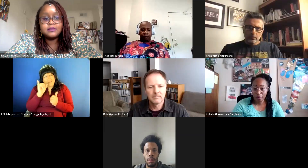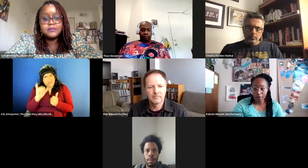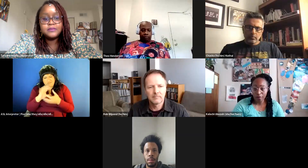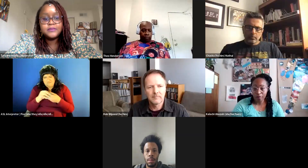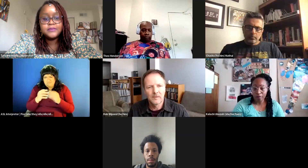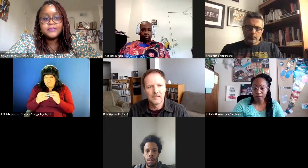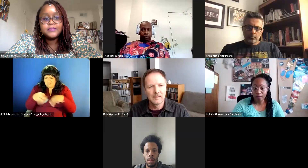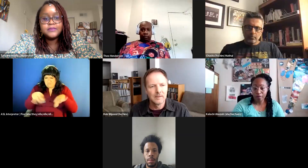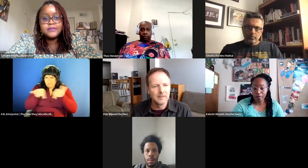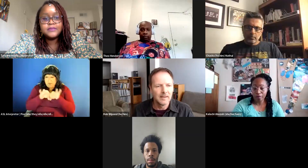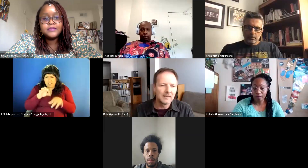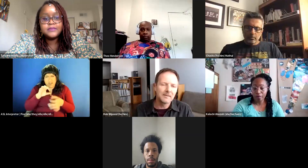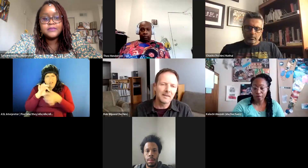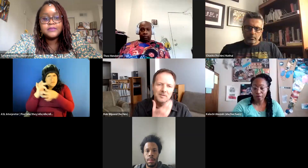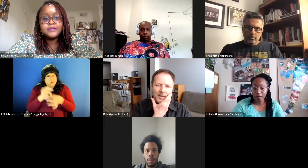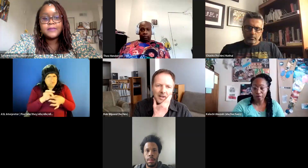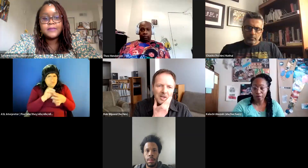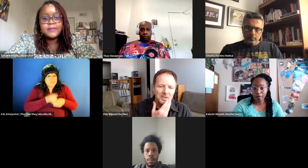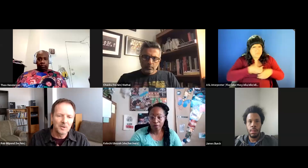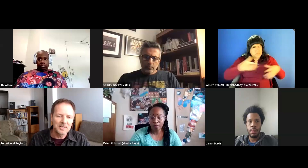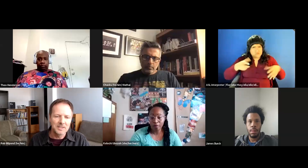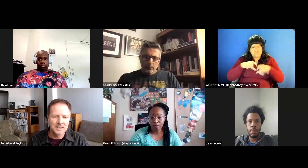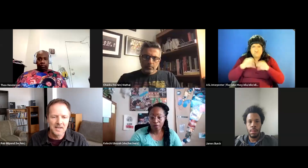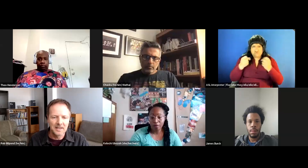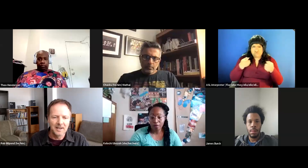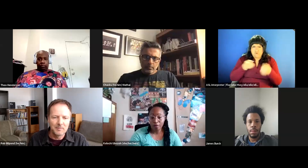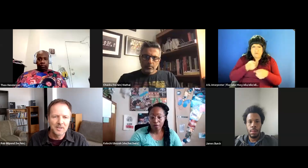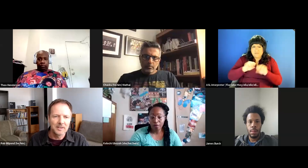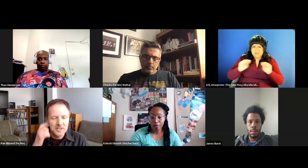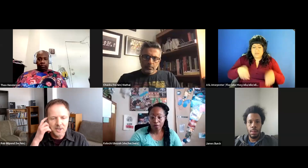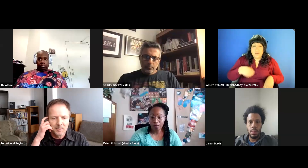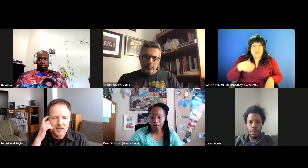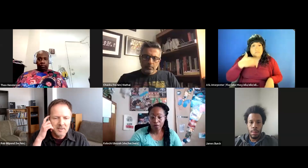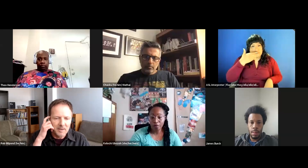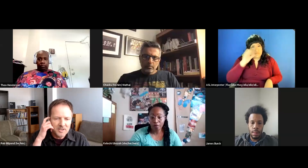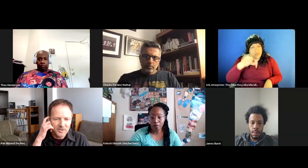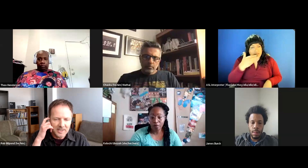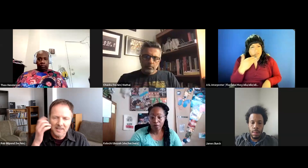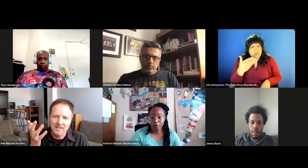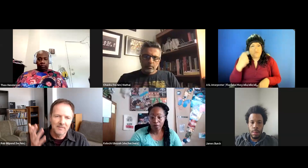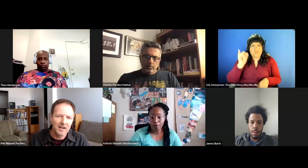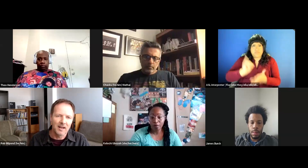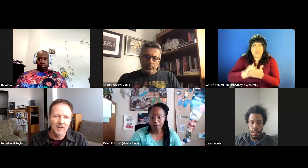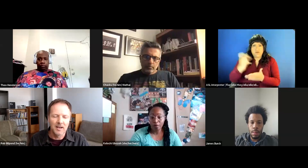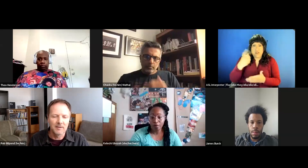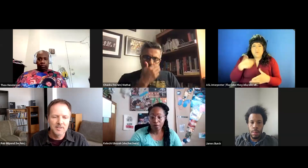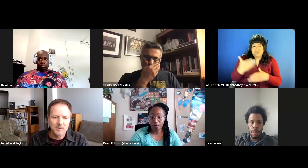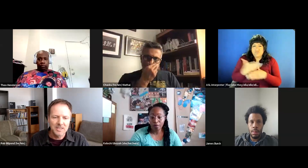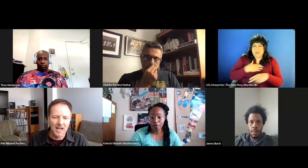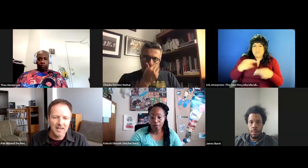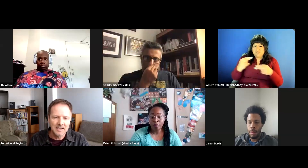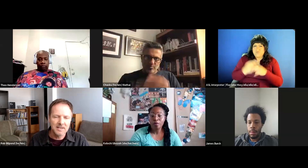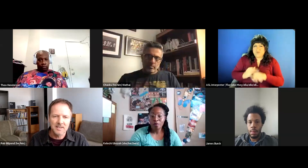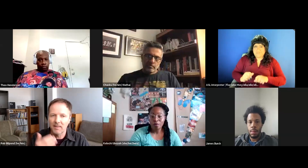system? Yeah, thanks for that question, Tatyana. And I'm going to share my screen because I've got